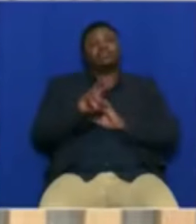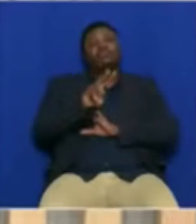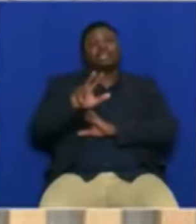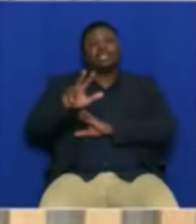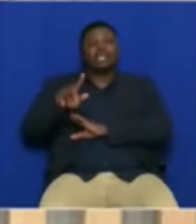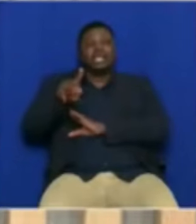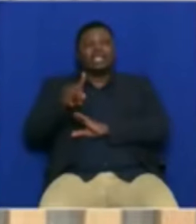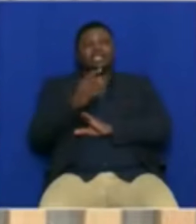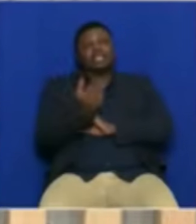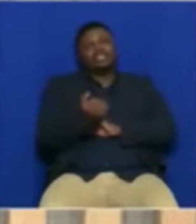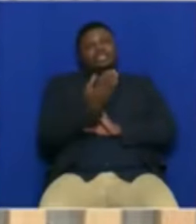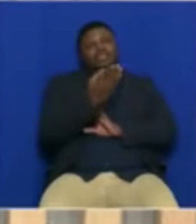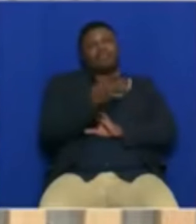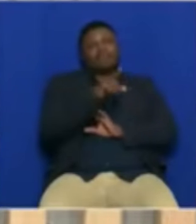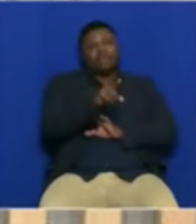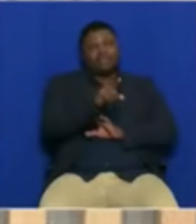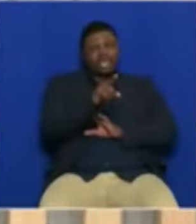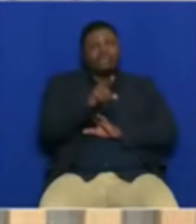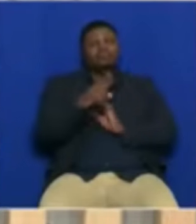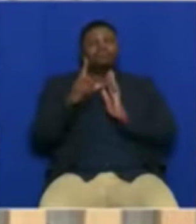2025. File 4.